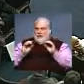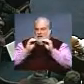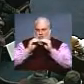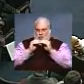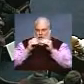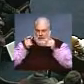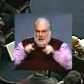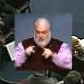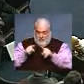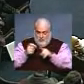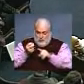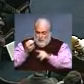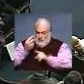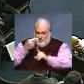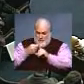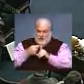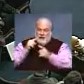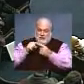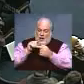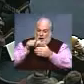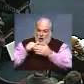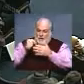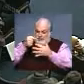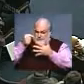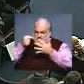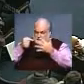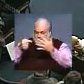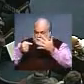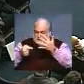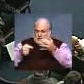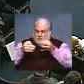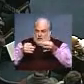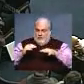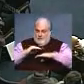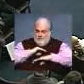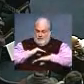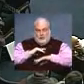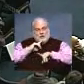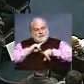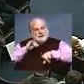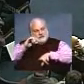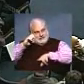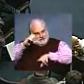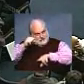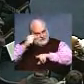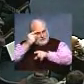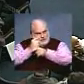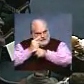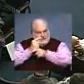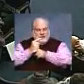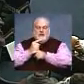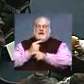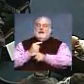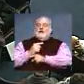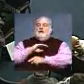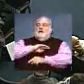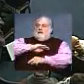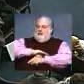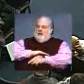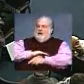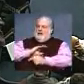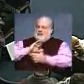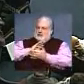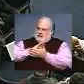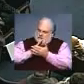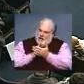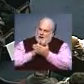can happen for 12 months until all the conditions Director Wright outlined are fulfilled. That's correct. And reported back. It seemed like there was some